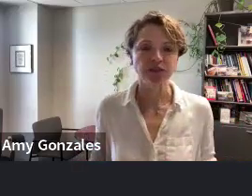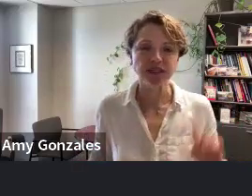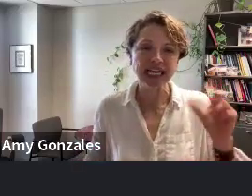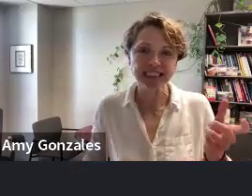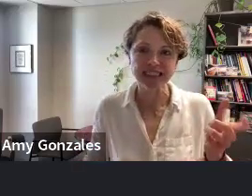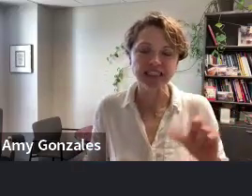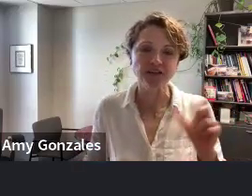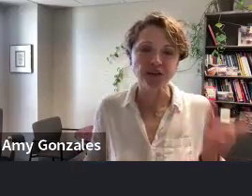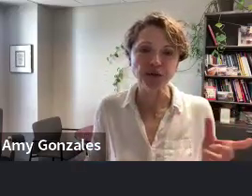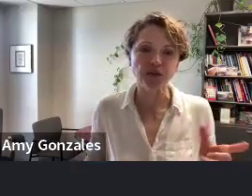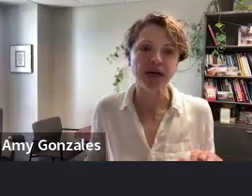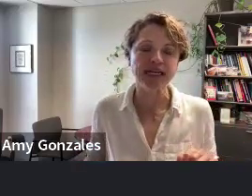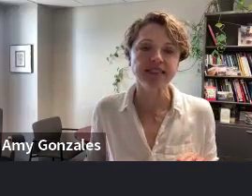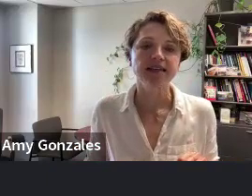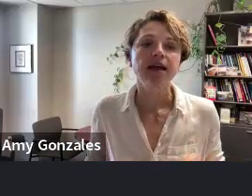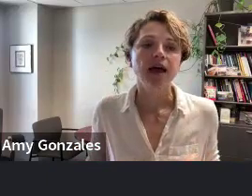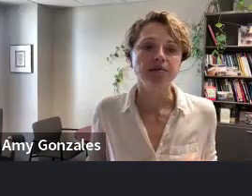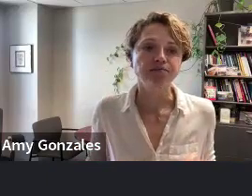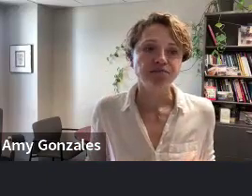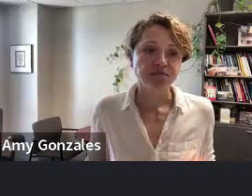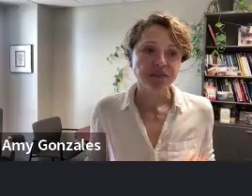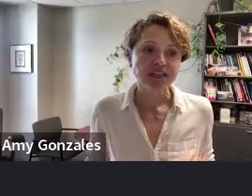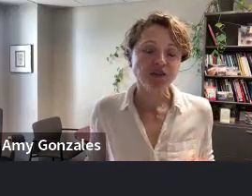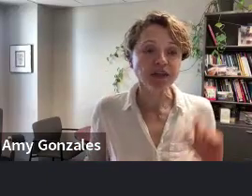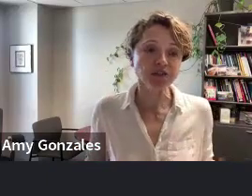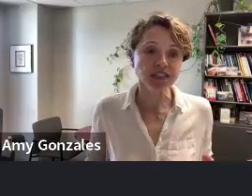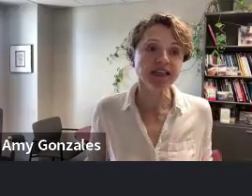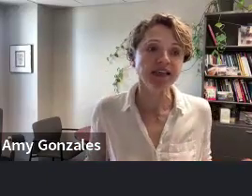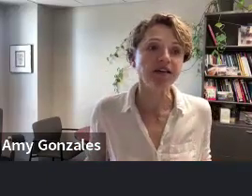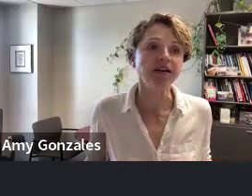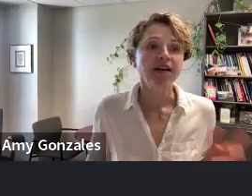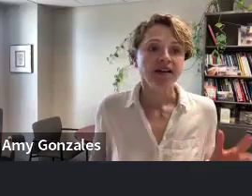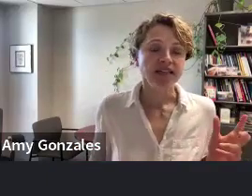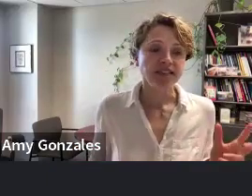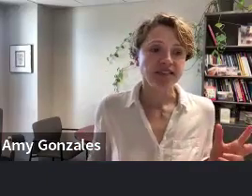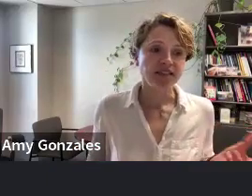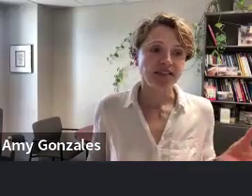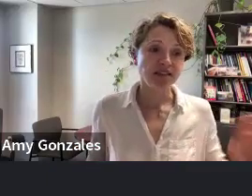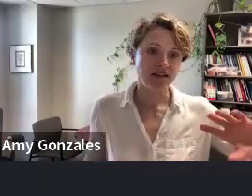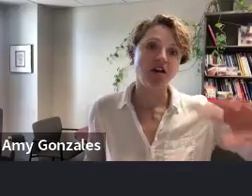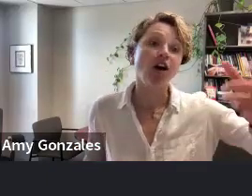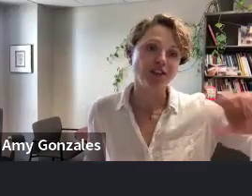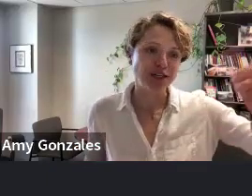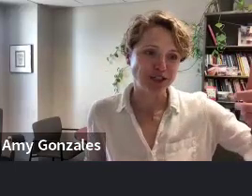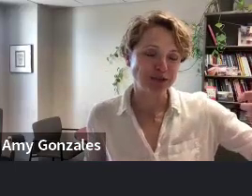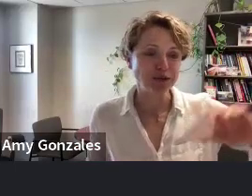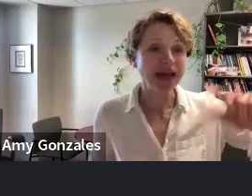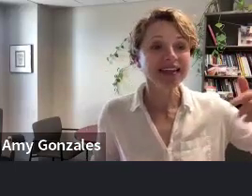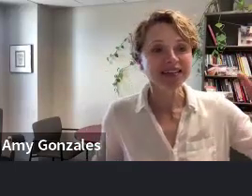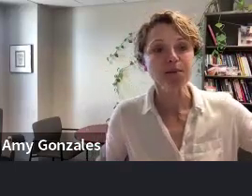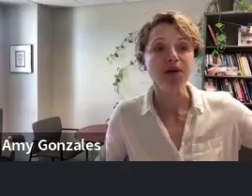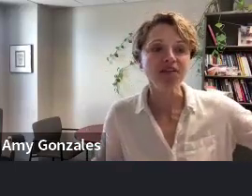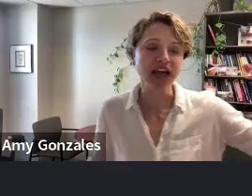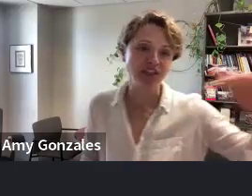illustrates this, because we tested this in a few different ways. So what you see here, this is an odds ratio.